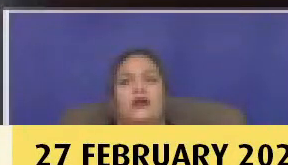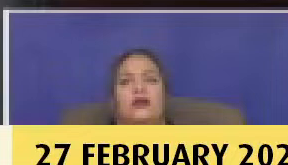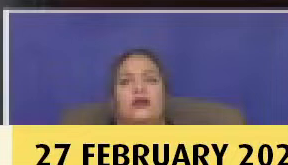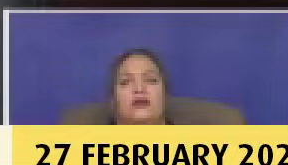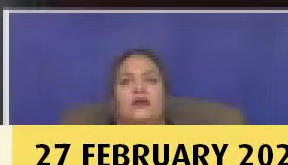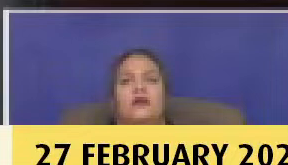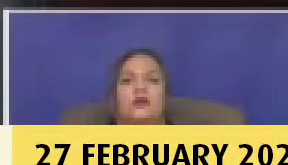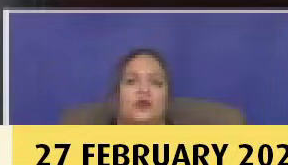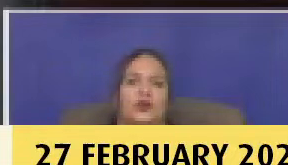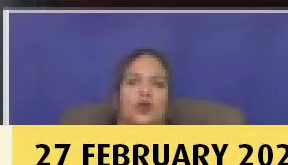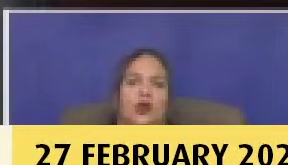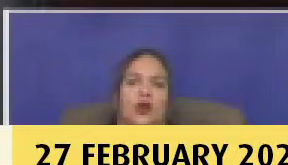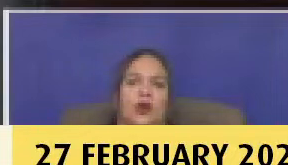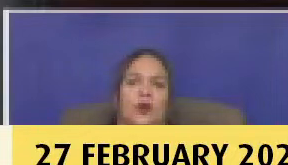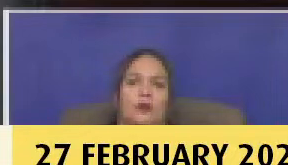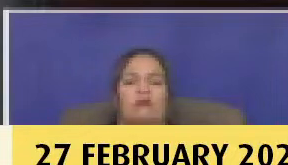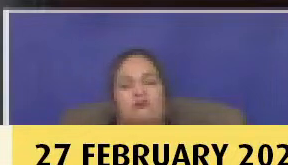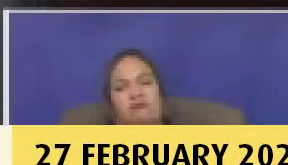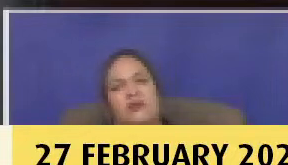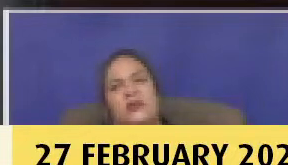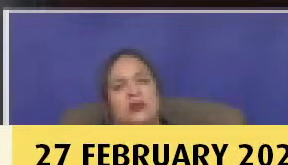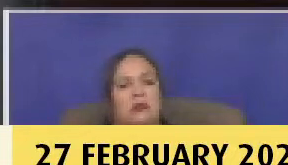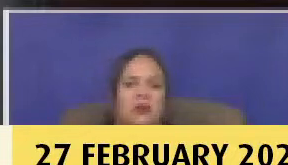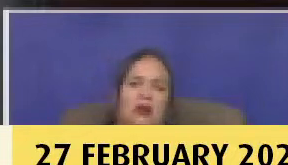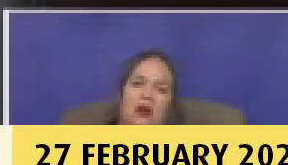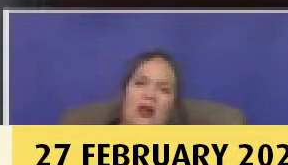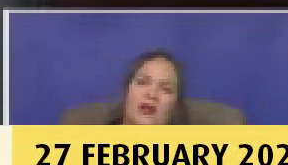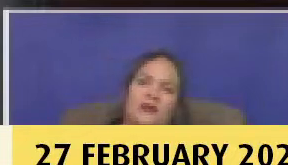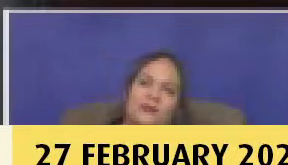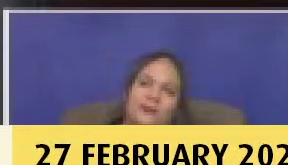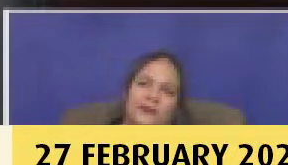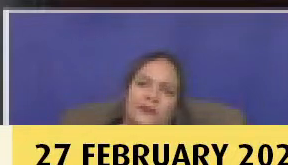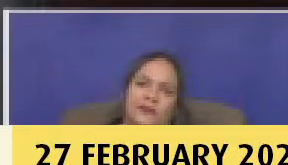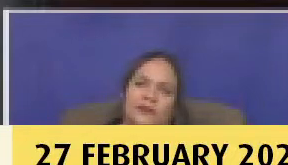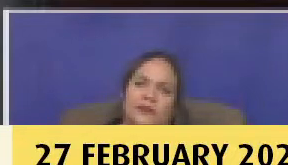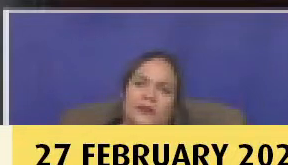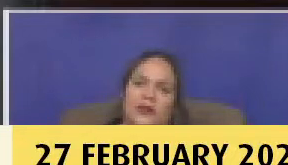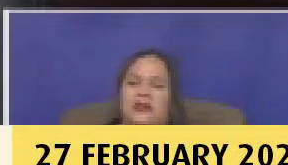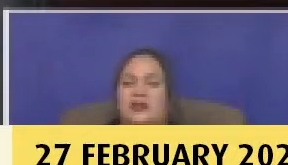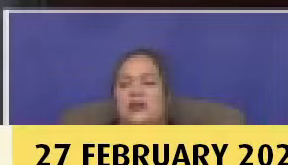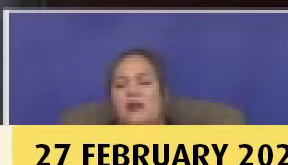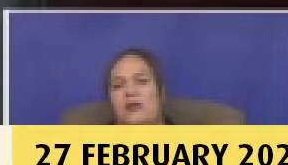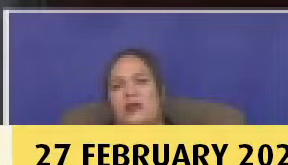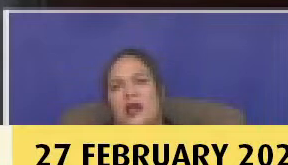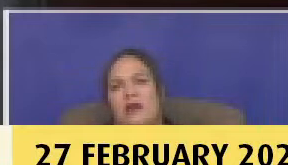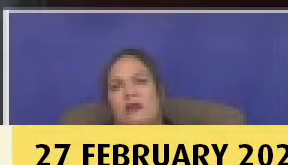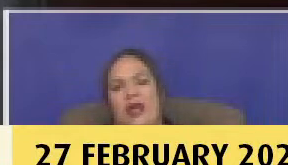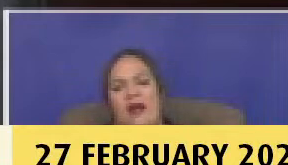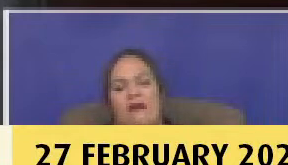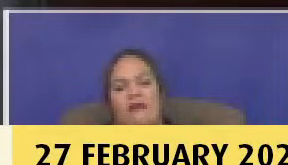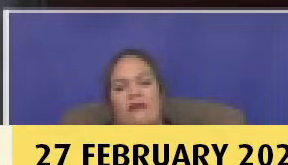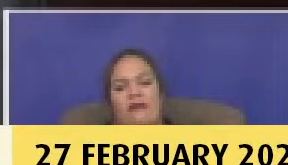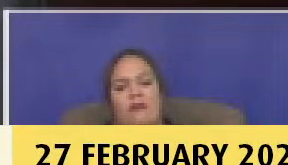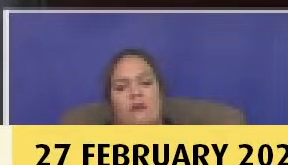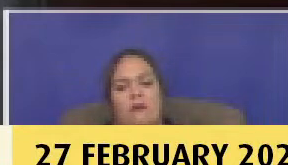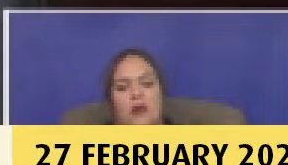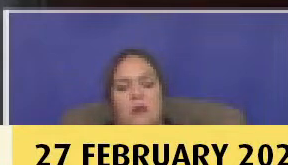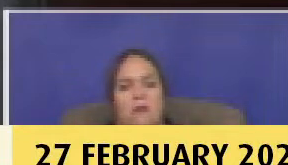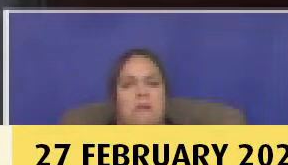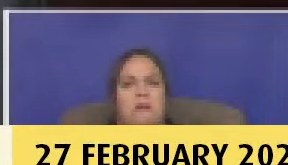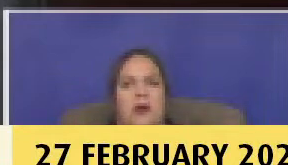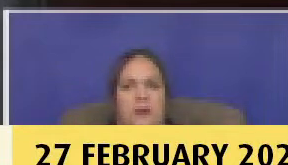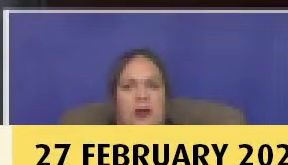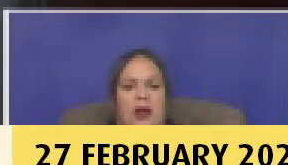Dr. Mbata, at times, there are sometimes interferences in